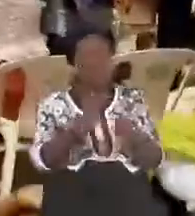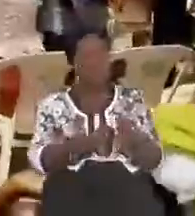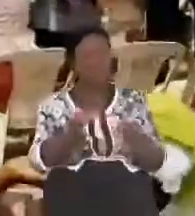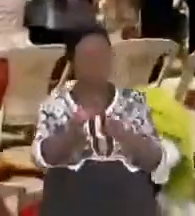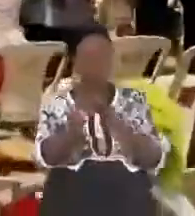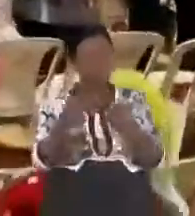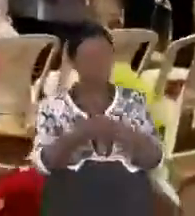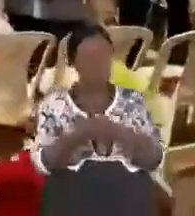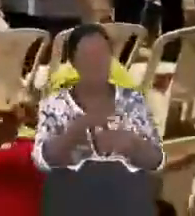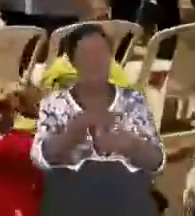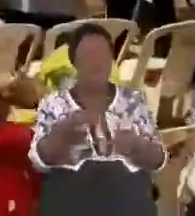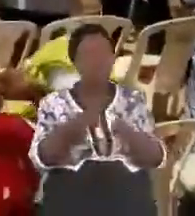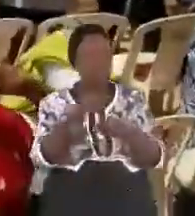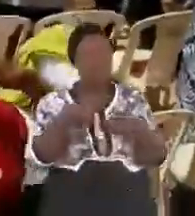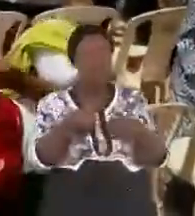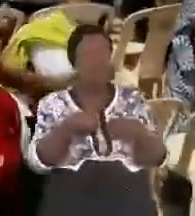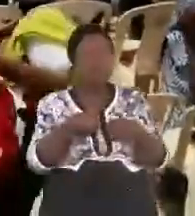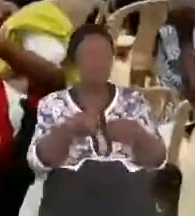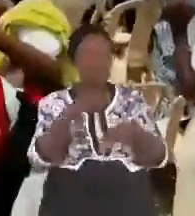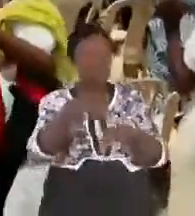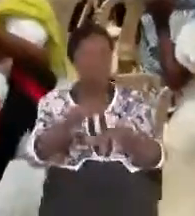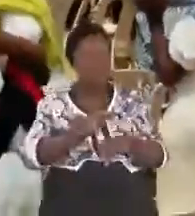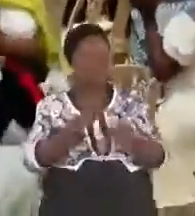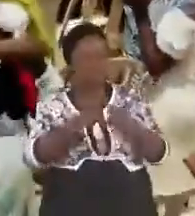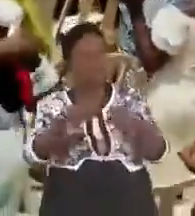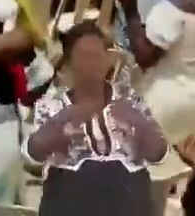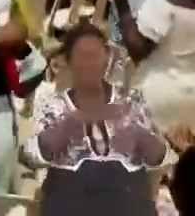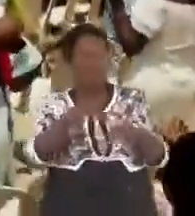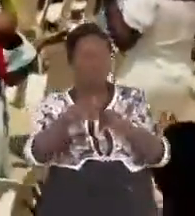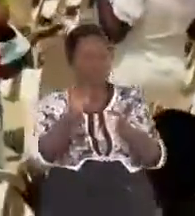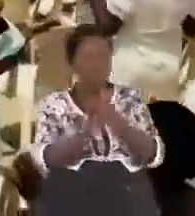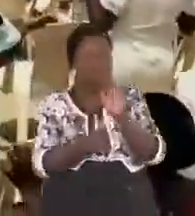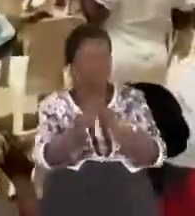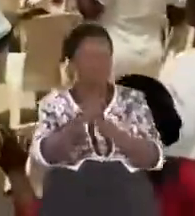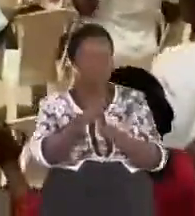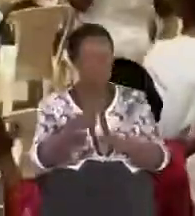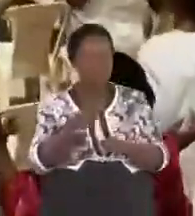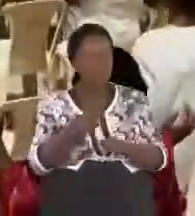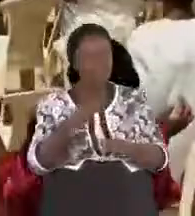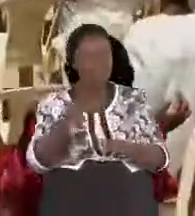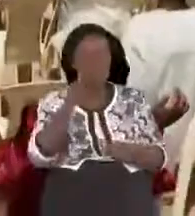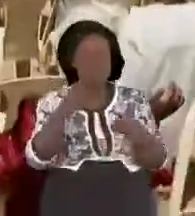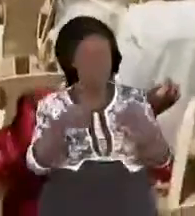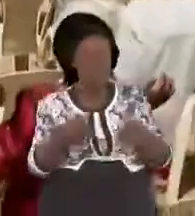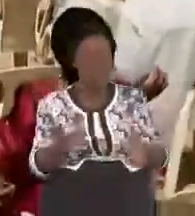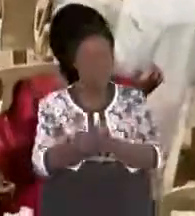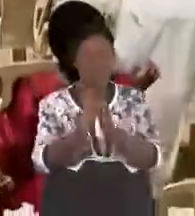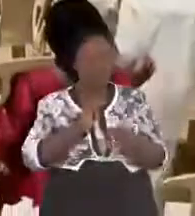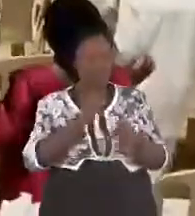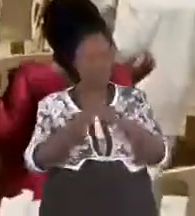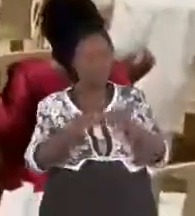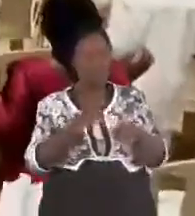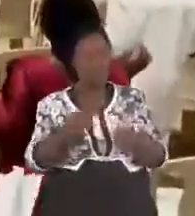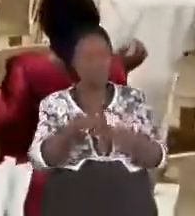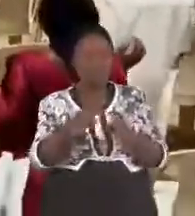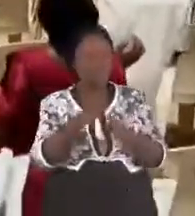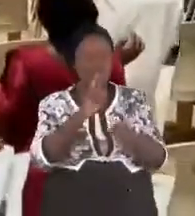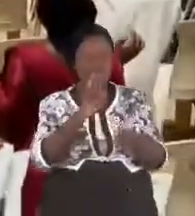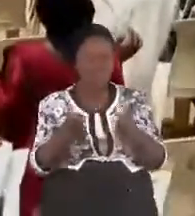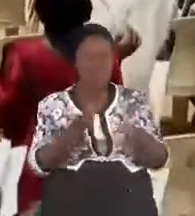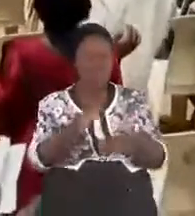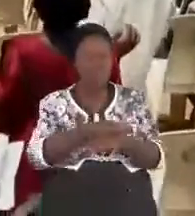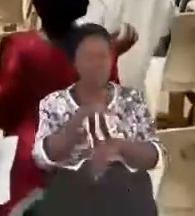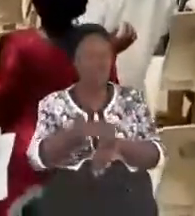you are here on earth, we're going forth, we're going to do it. Amen. We will succeed. Amen.